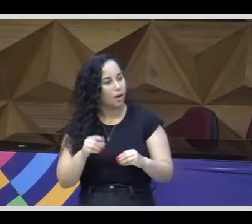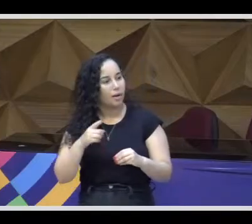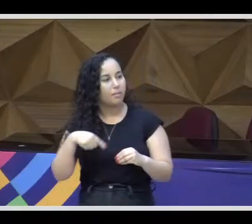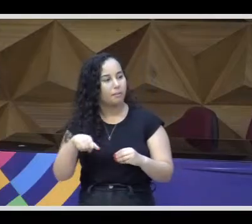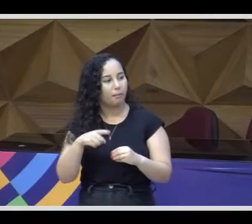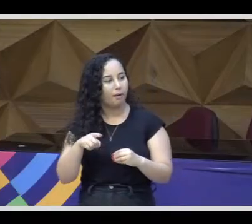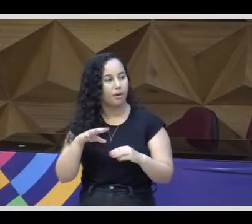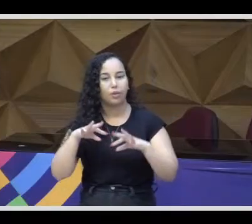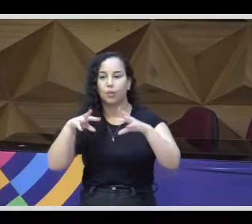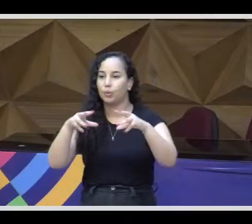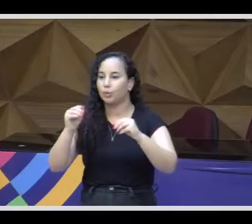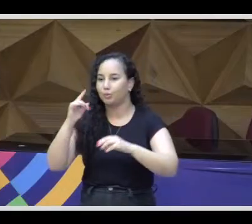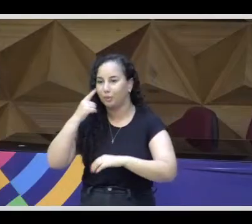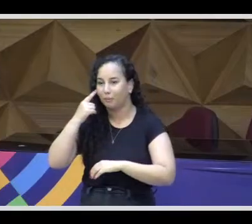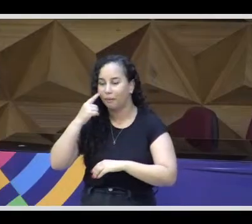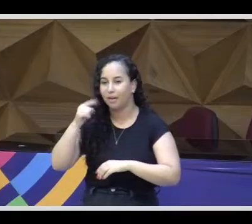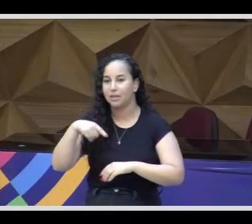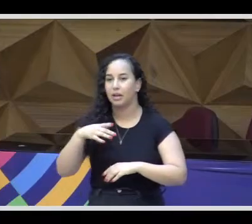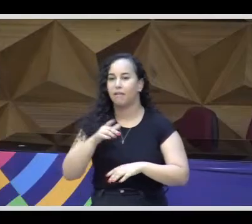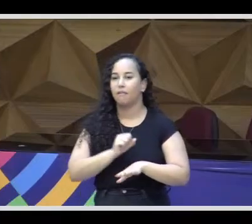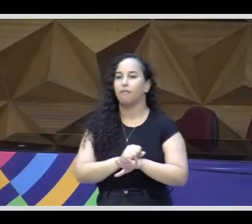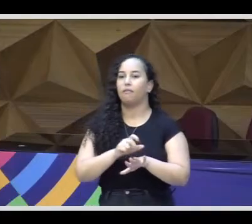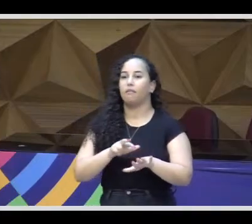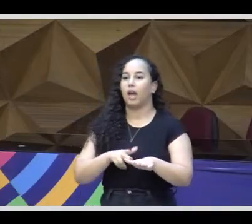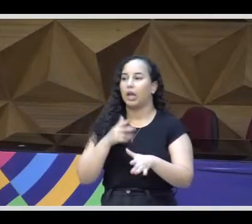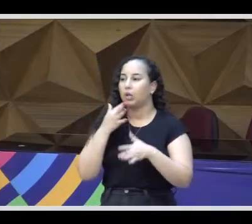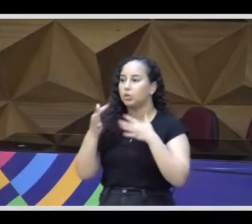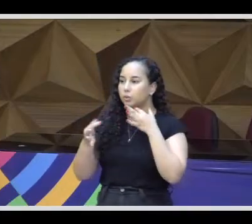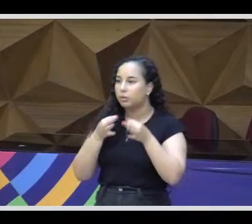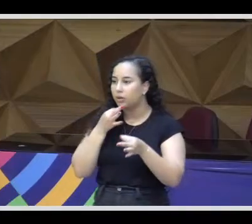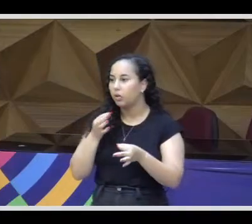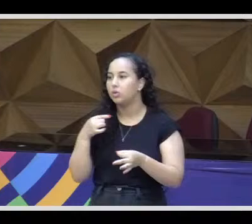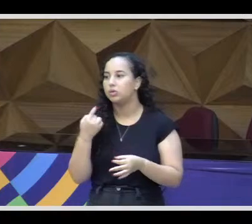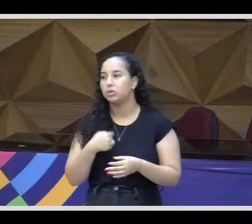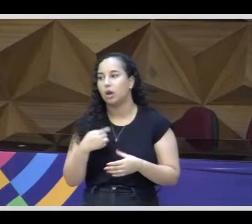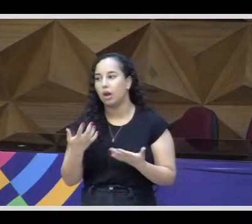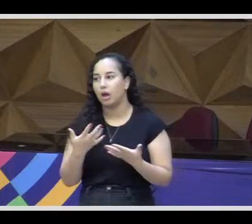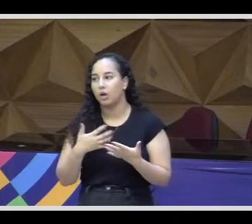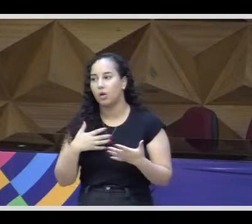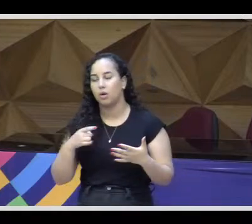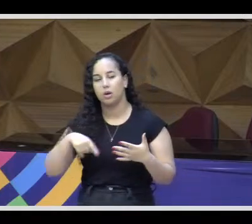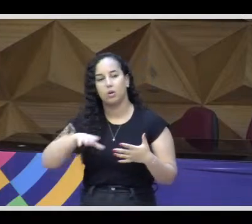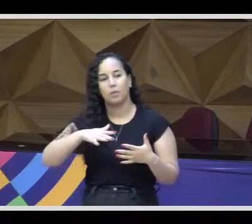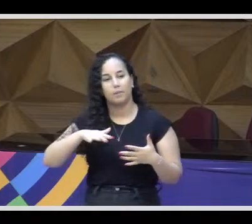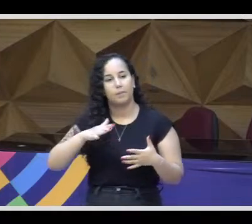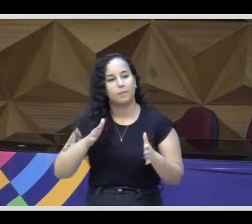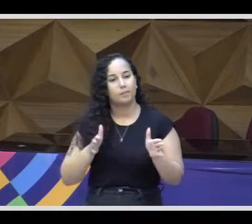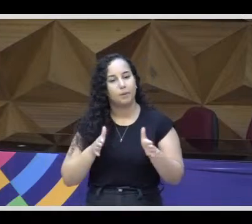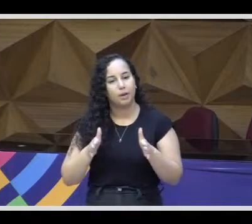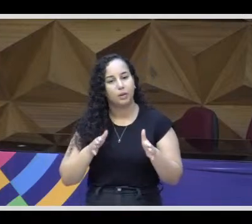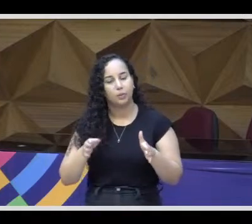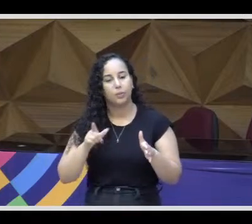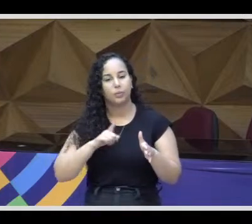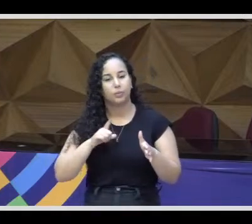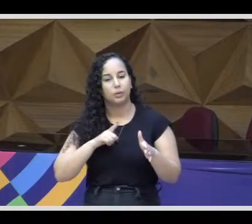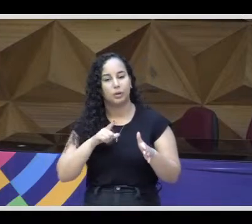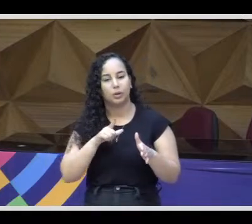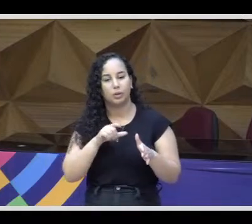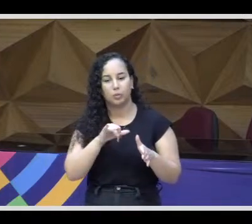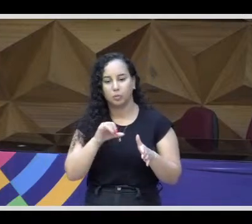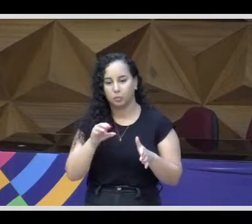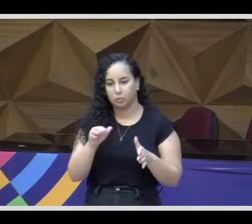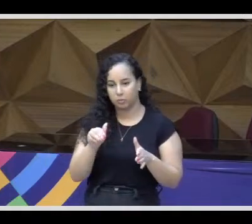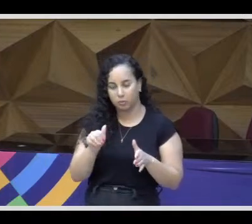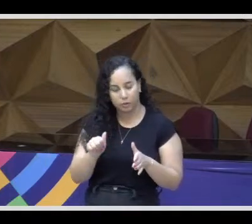expert. Everybody made opinions. And we live now in an era of a confirmation bias,